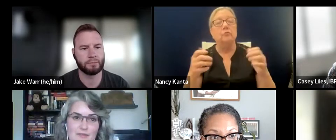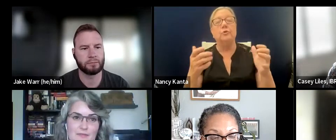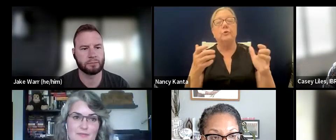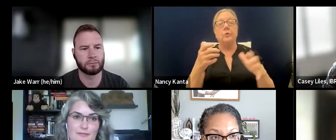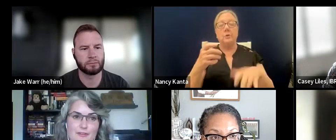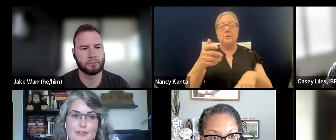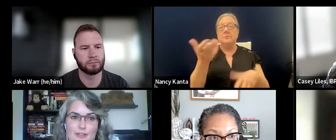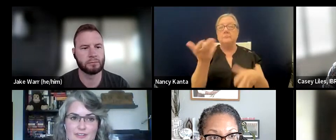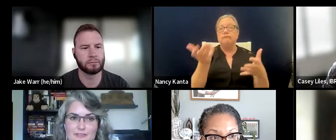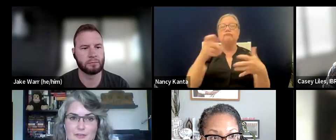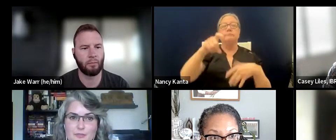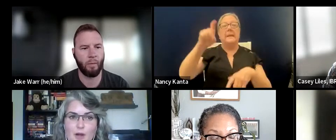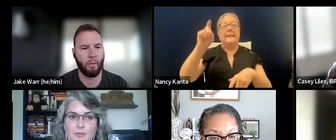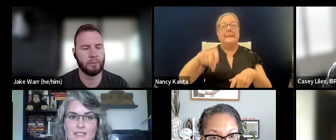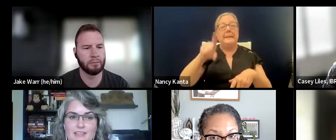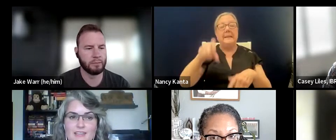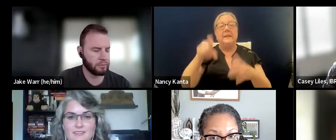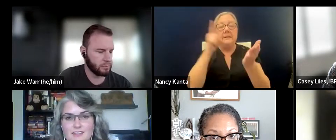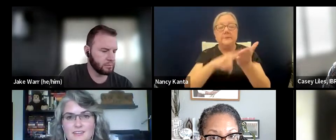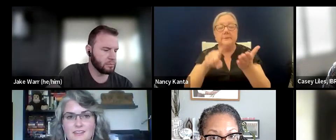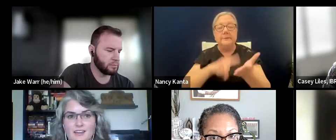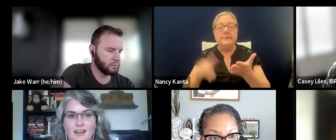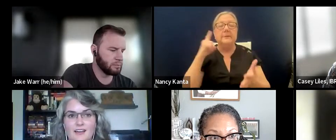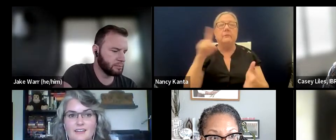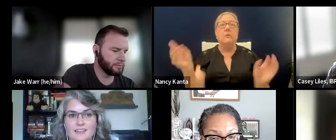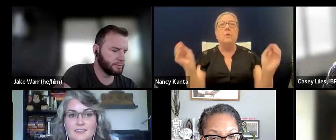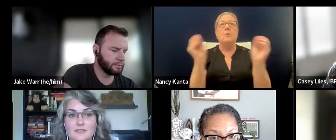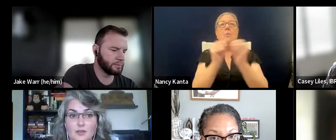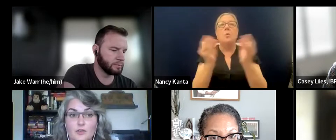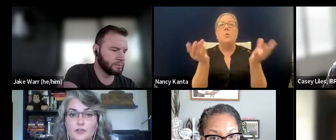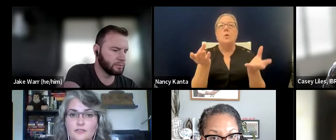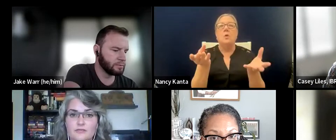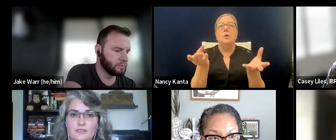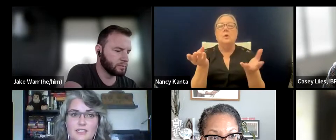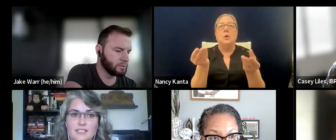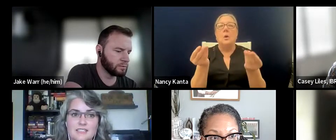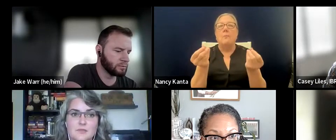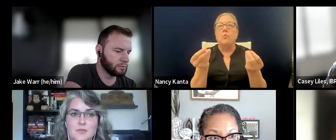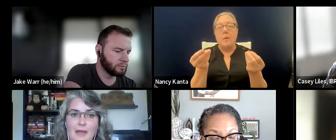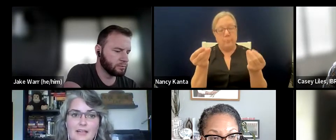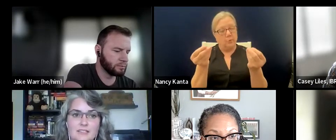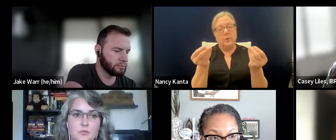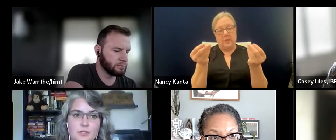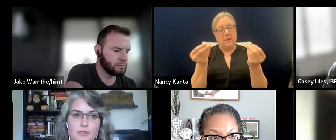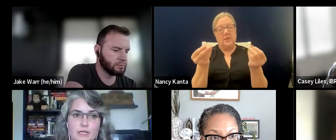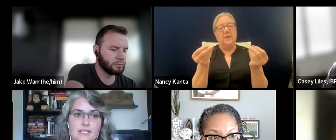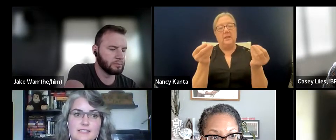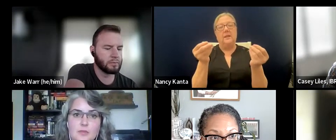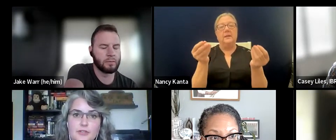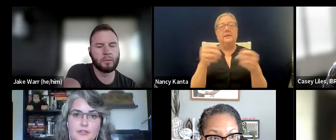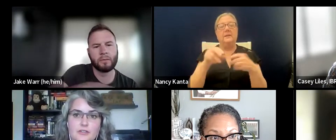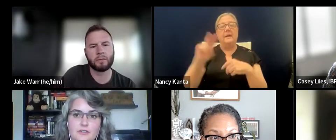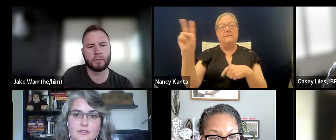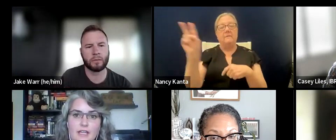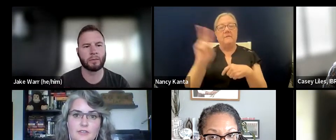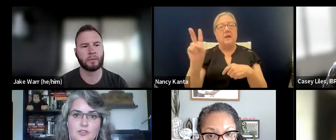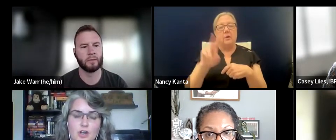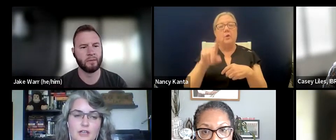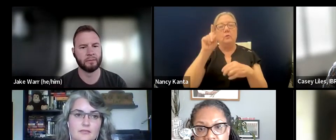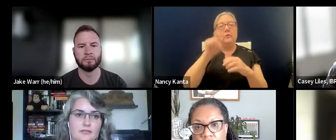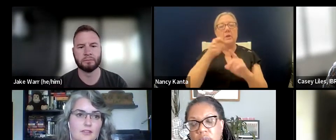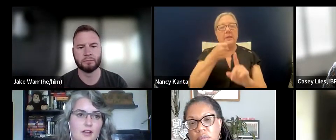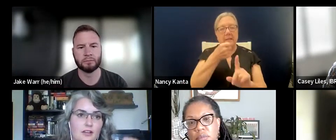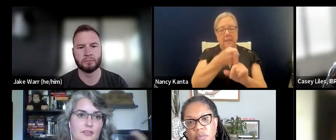at further for property in Vancouver that needs to be impacted. Were there any similar